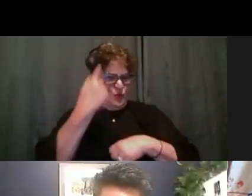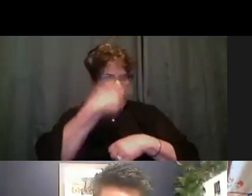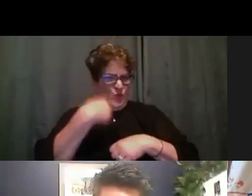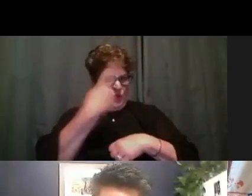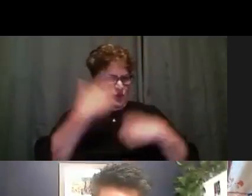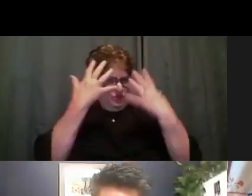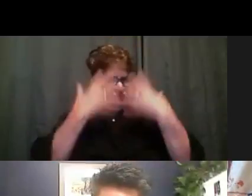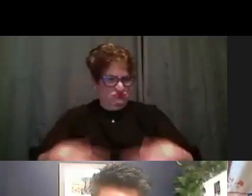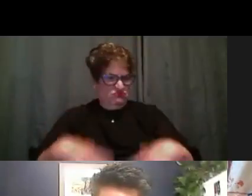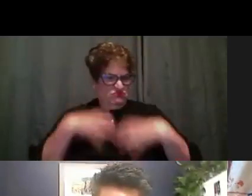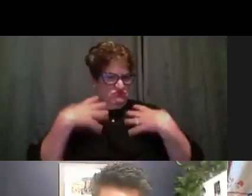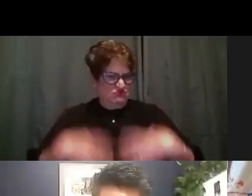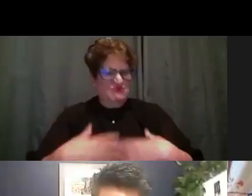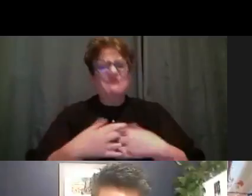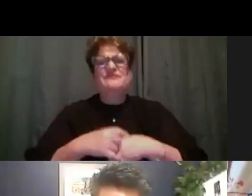I